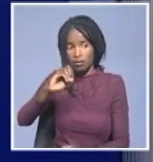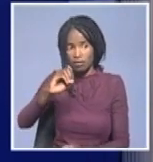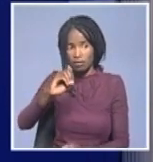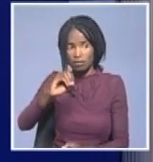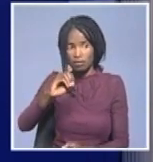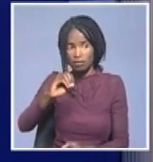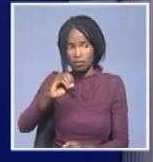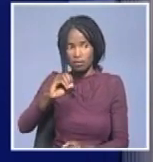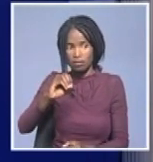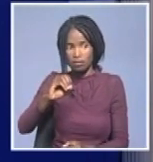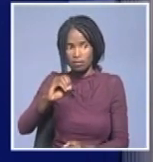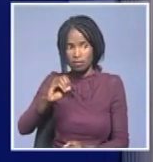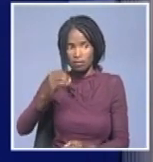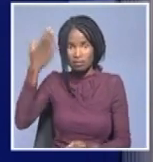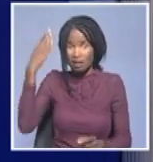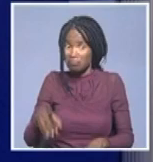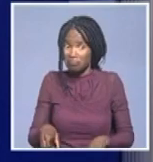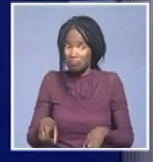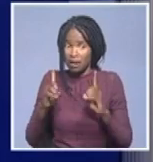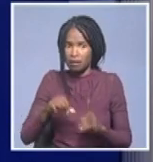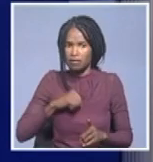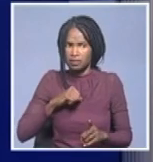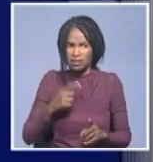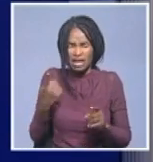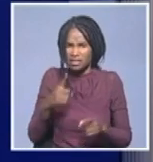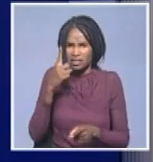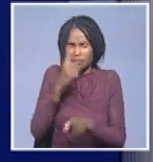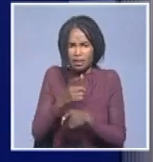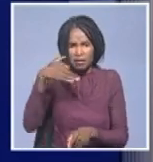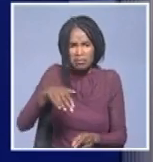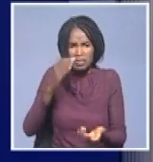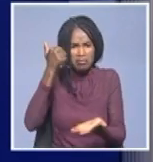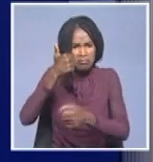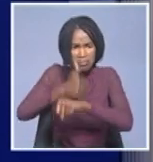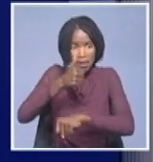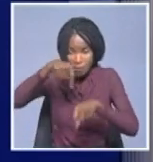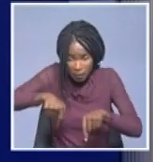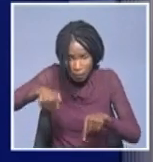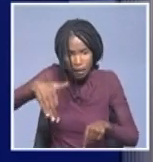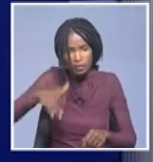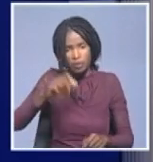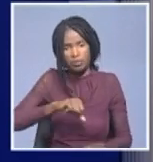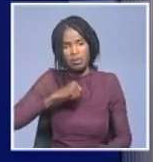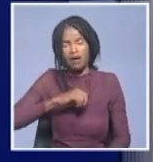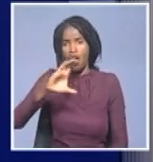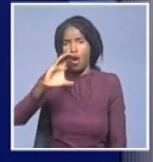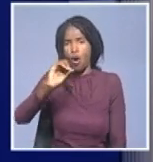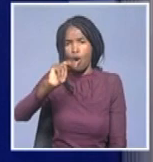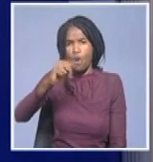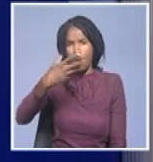is an extremely dangerous, you know, disease. But we had cases here in Namibia, but we have been